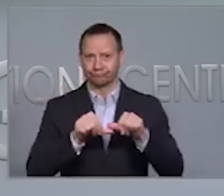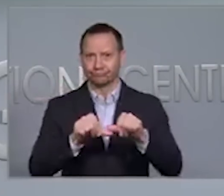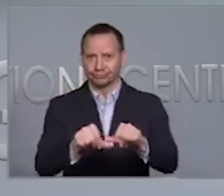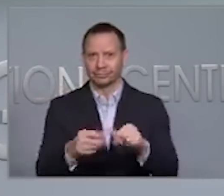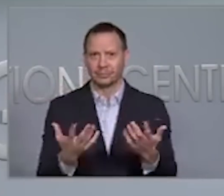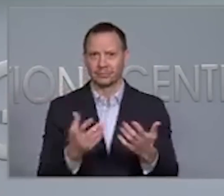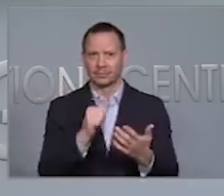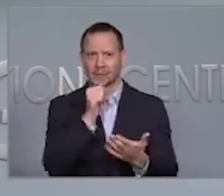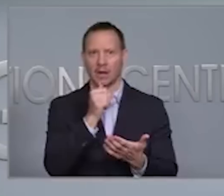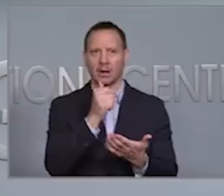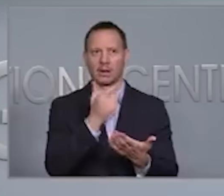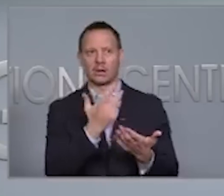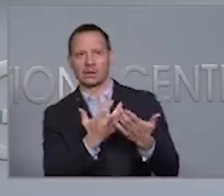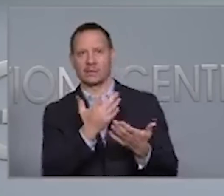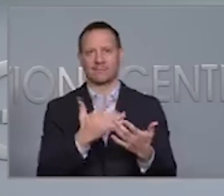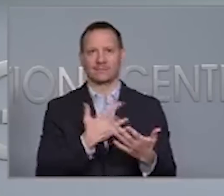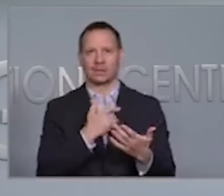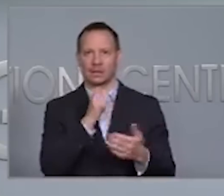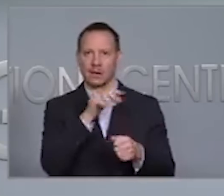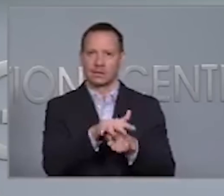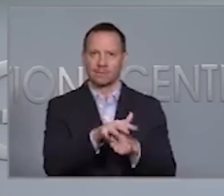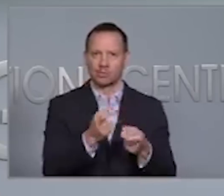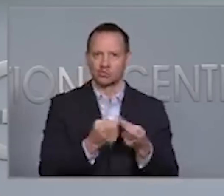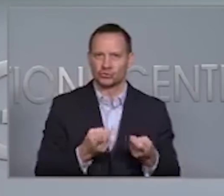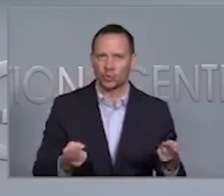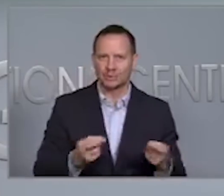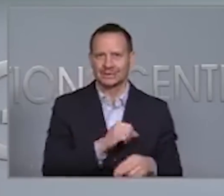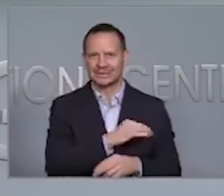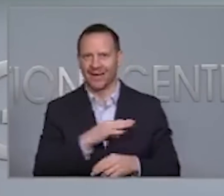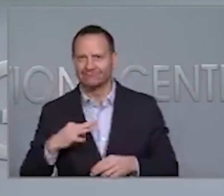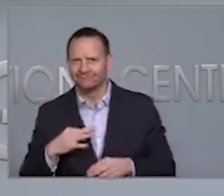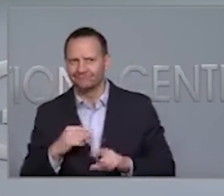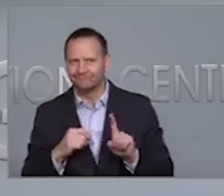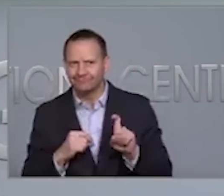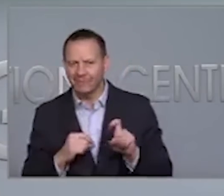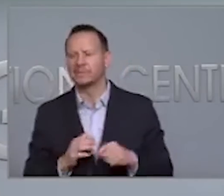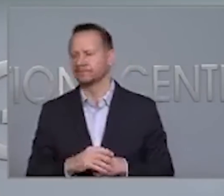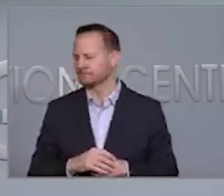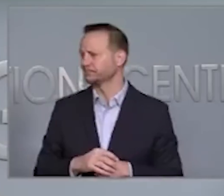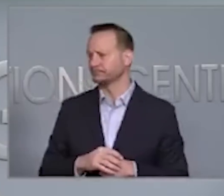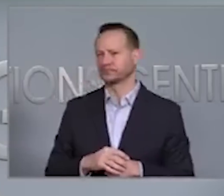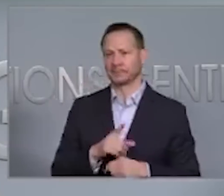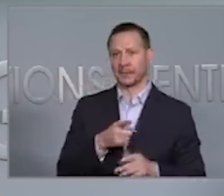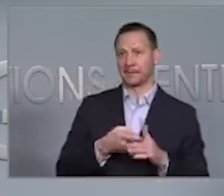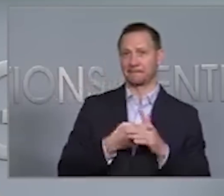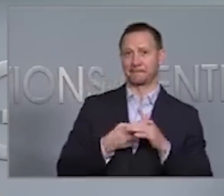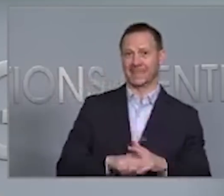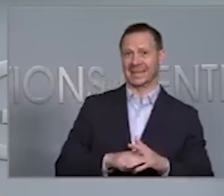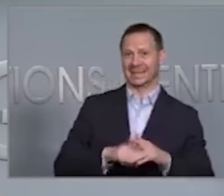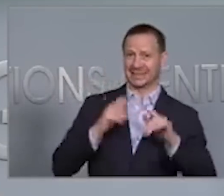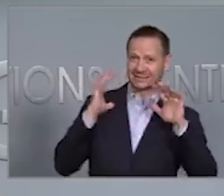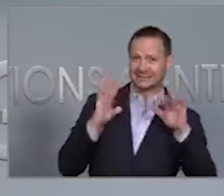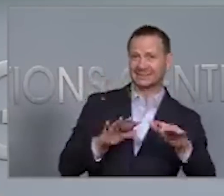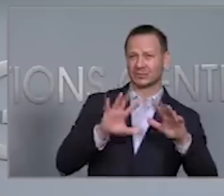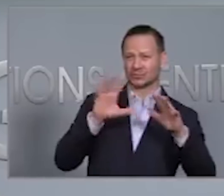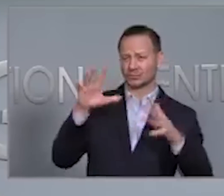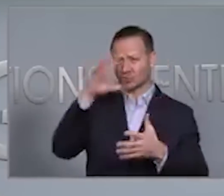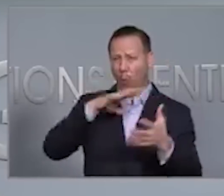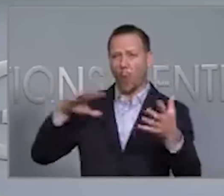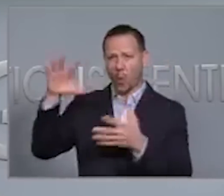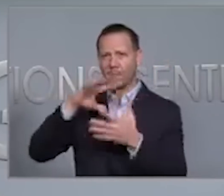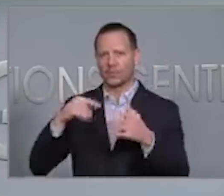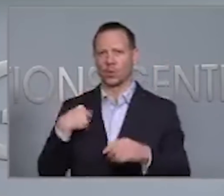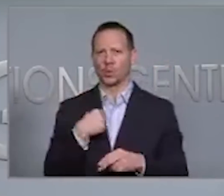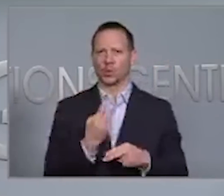any roadways throughout the state? So initially during the beginning of the storm, we'll use our local forces and our